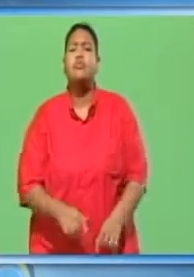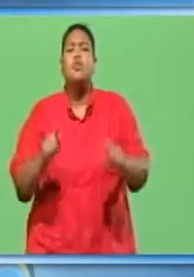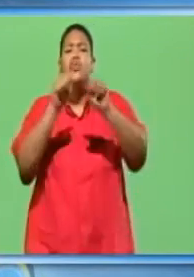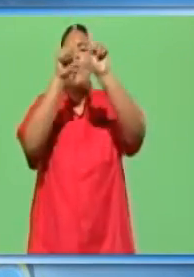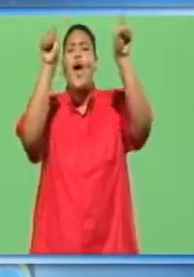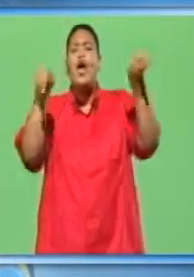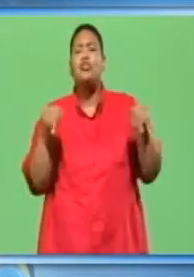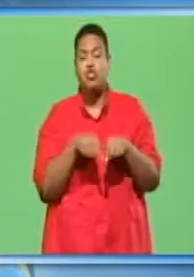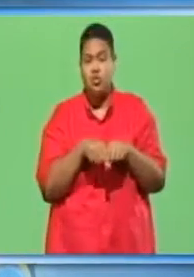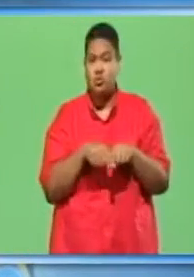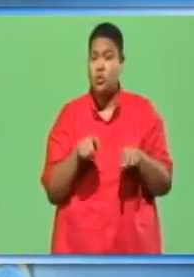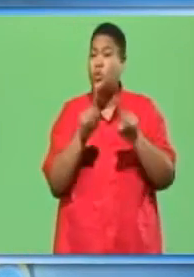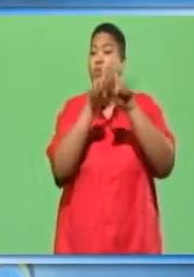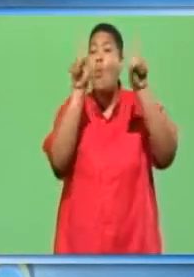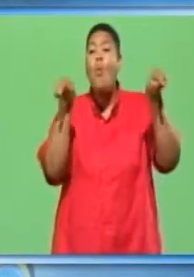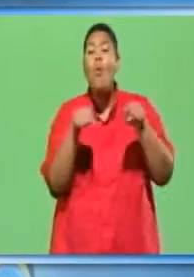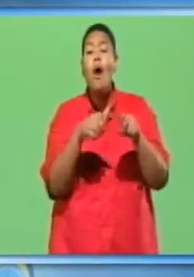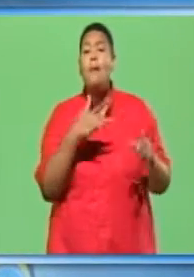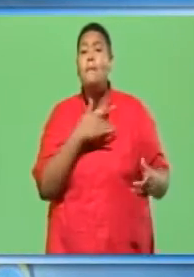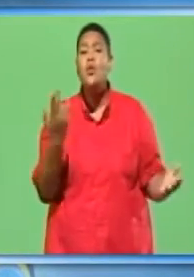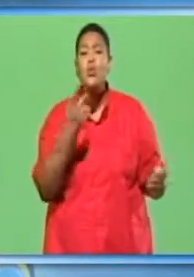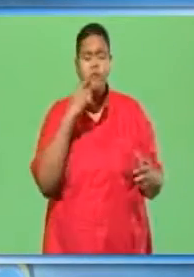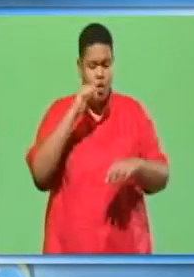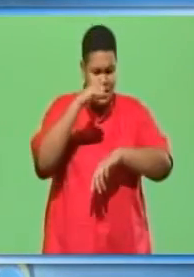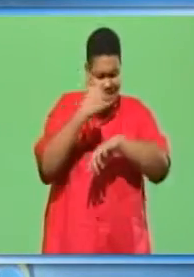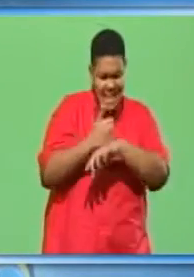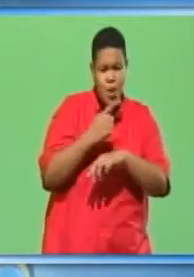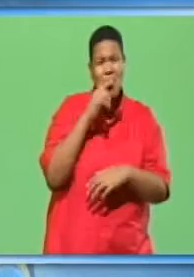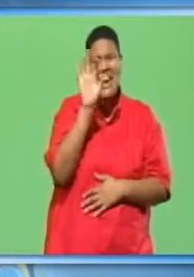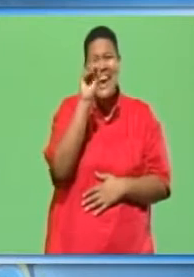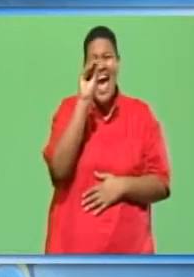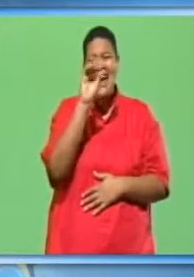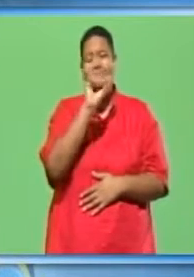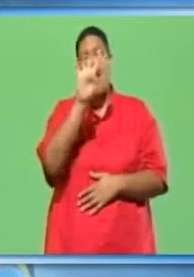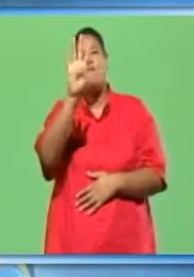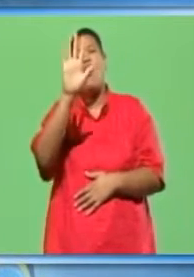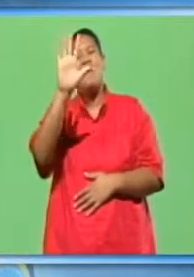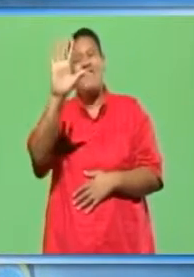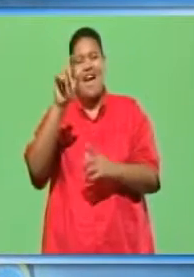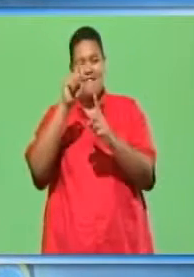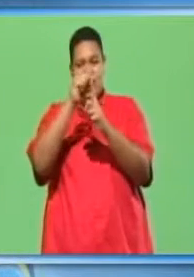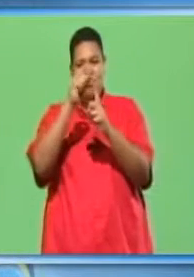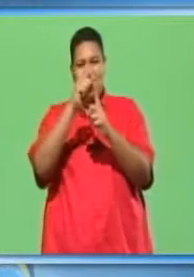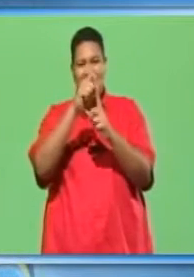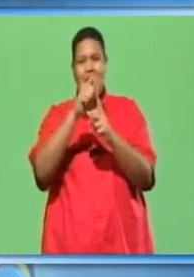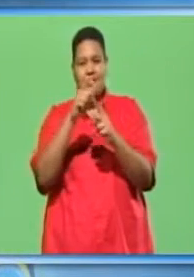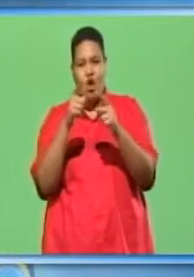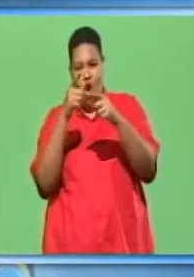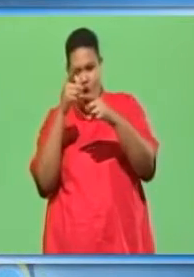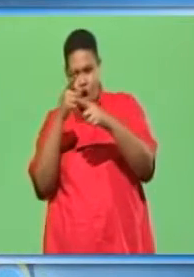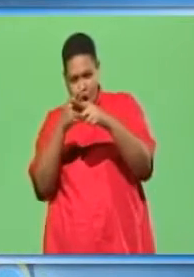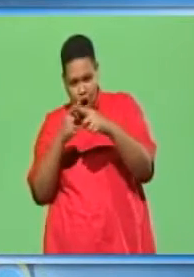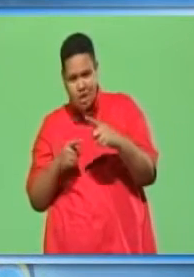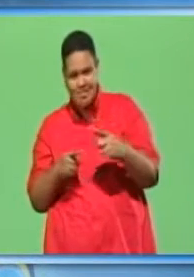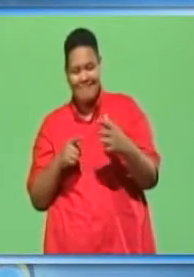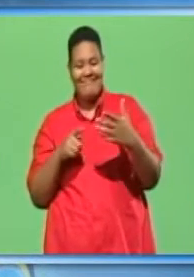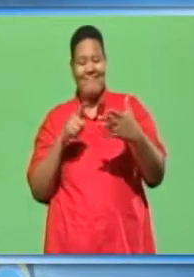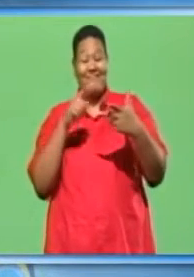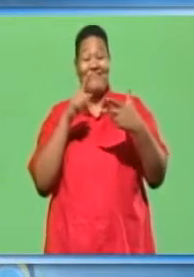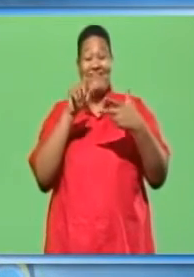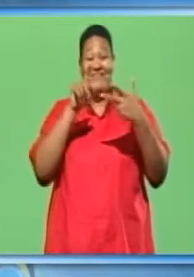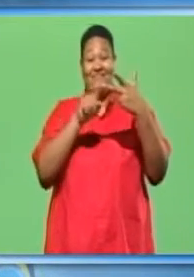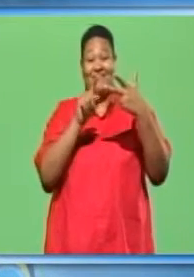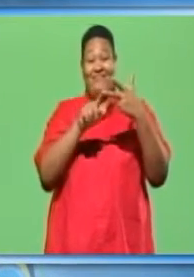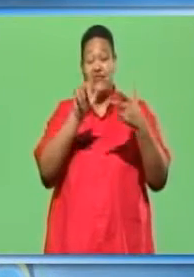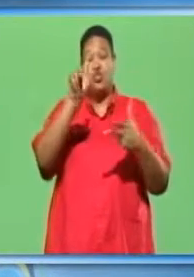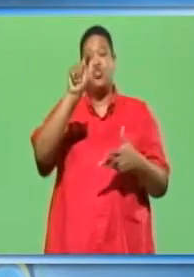Squares. Squares are usually used for setting out 90 and 45 degree cuts. Tri-square. The